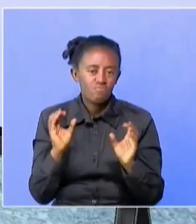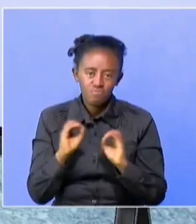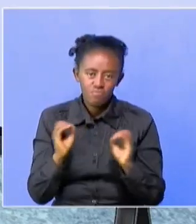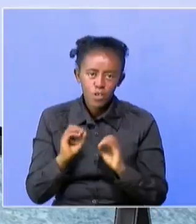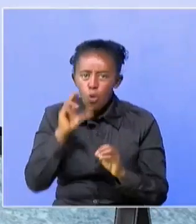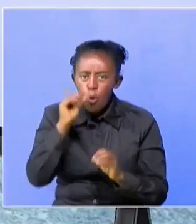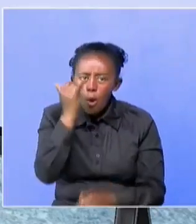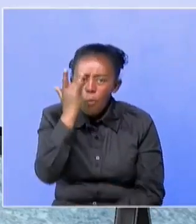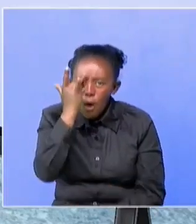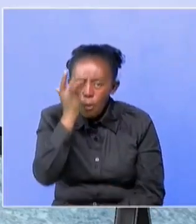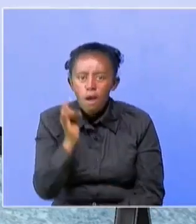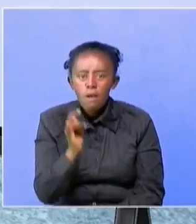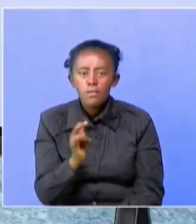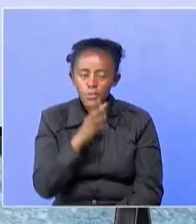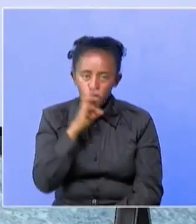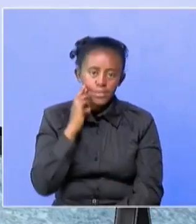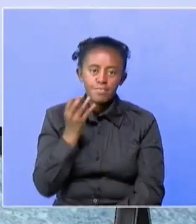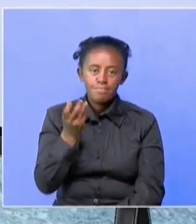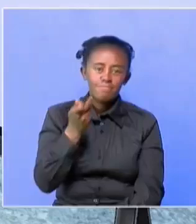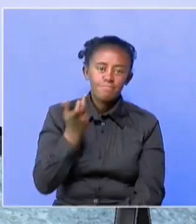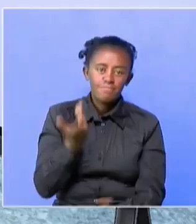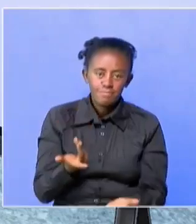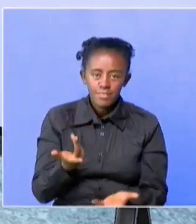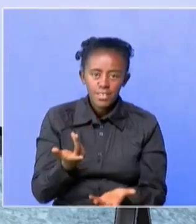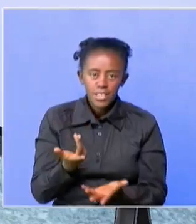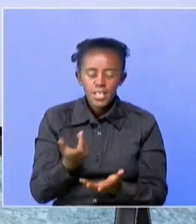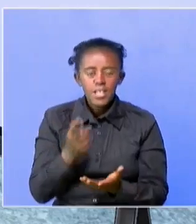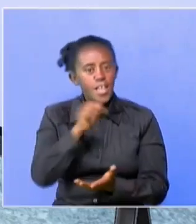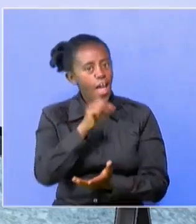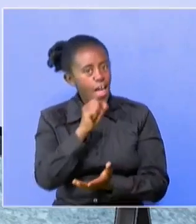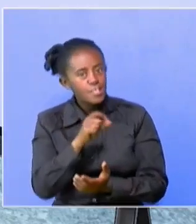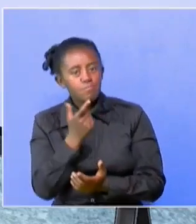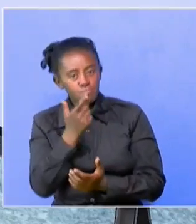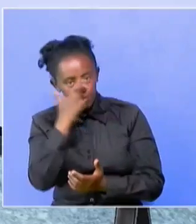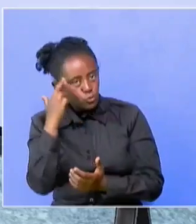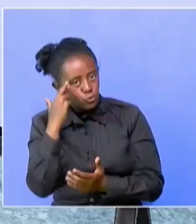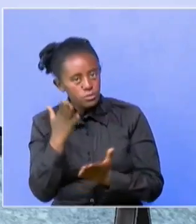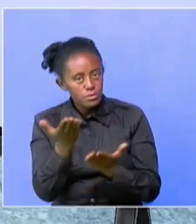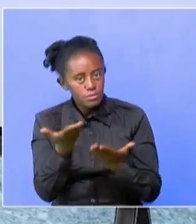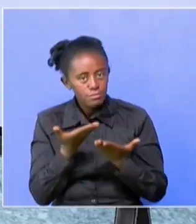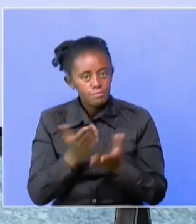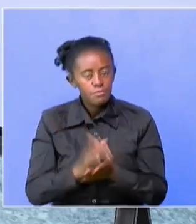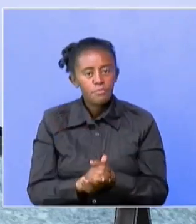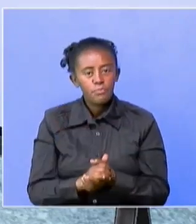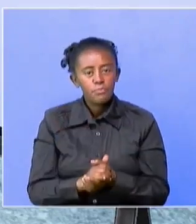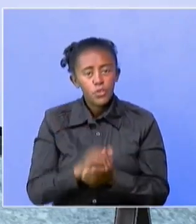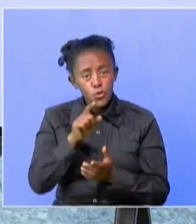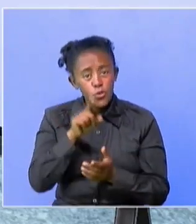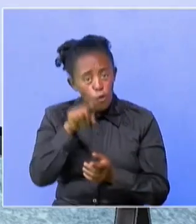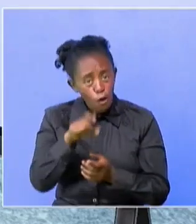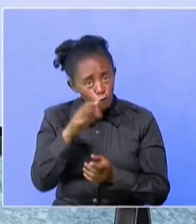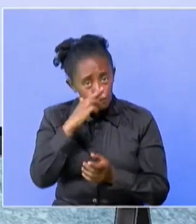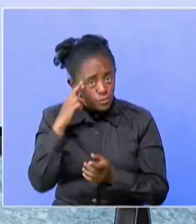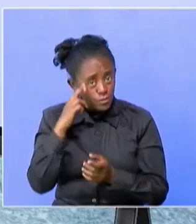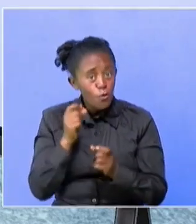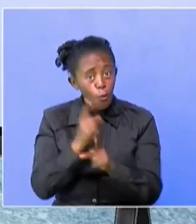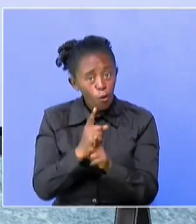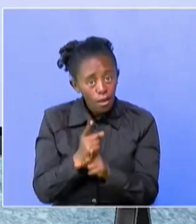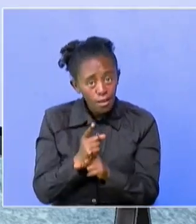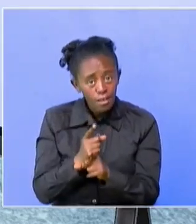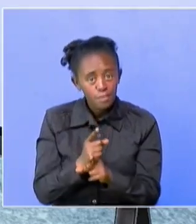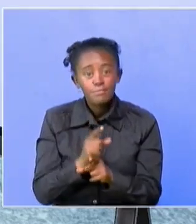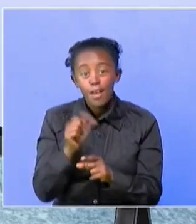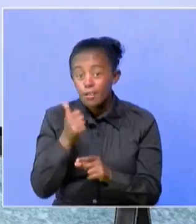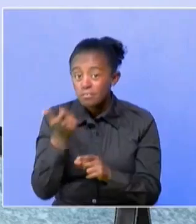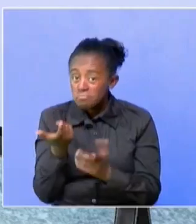no? Put your reason. Why do you say yes? You have to be reason. You have to be reasonable, is all right?